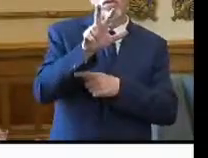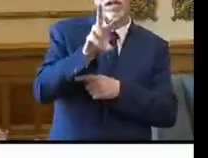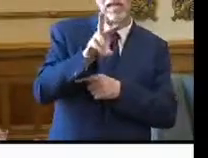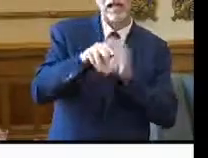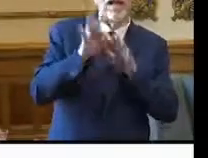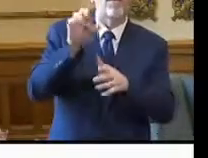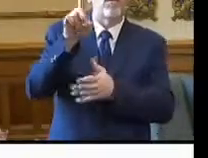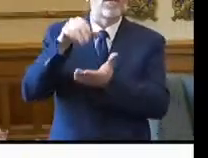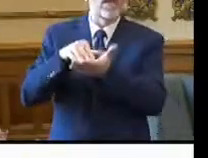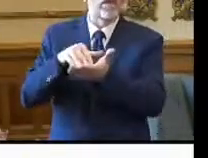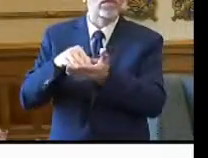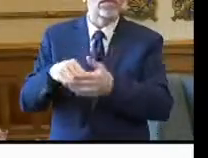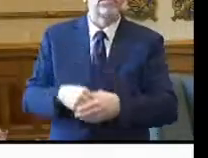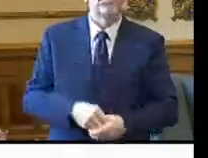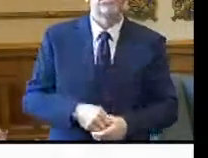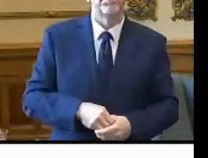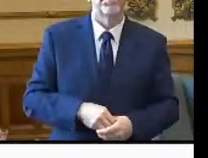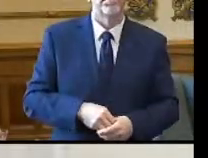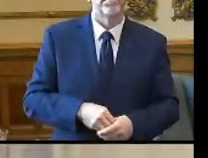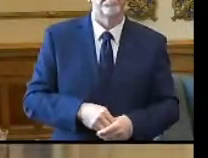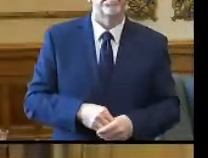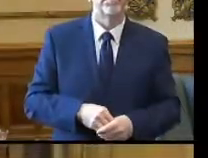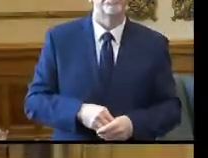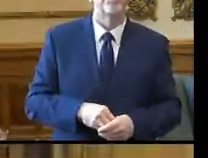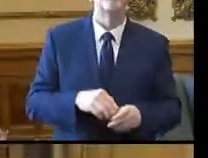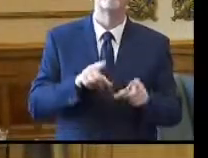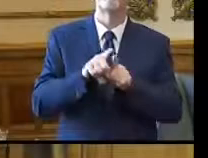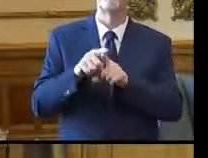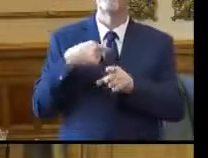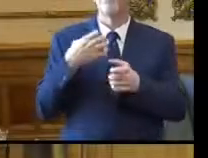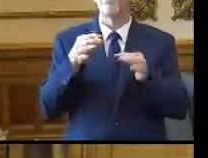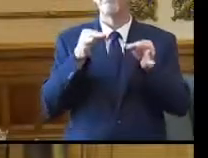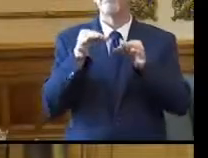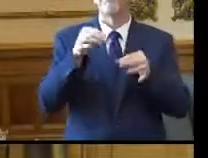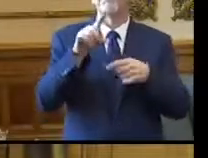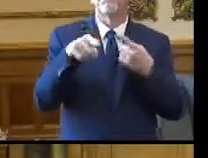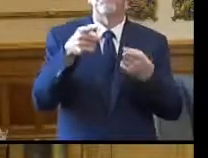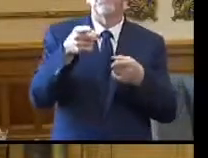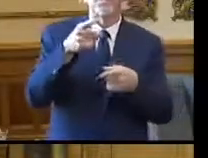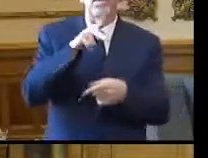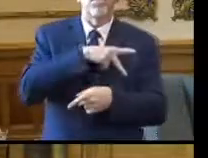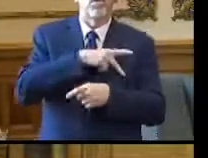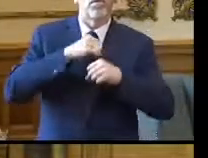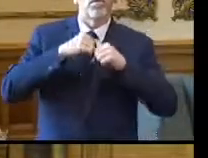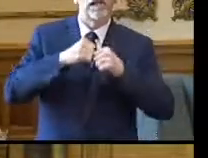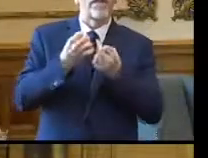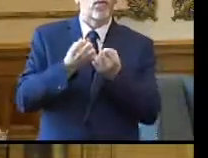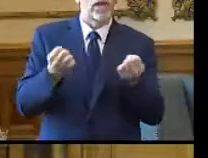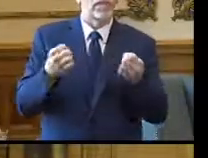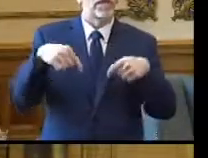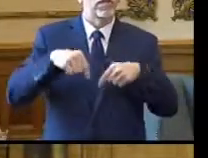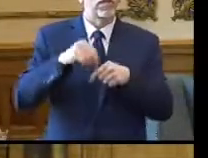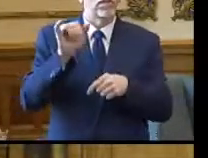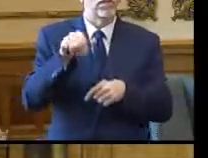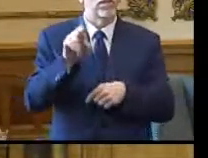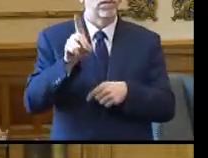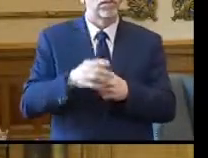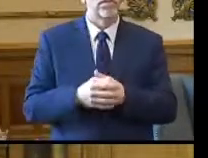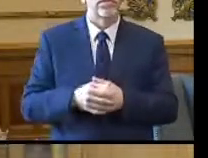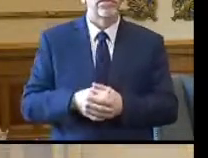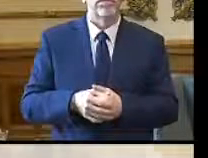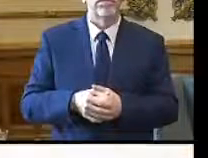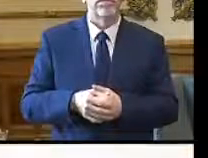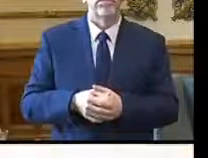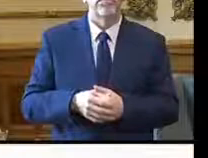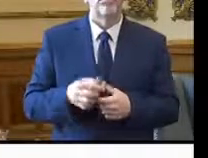per 100,000. I also want to update you on the status of personal protective equipment here in Indiana.